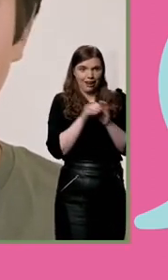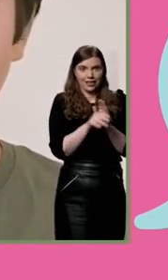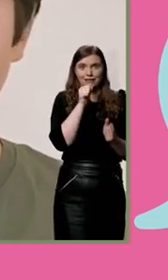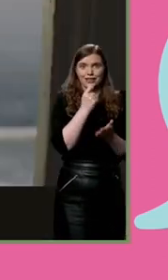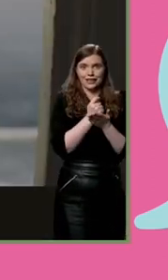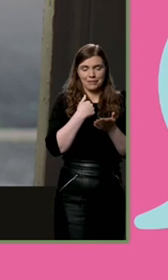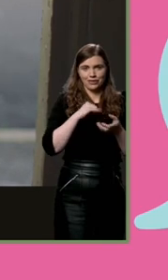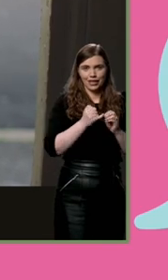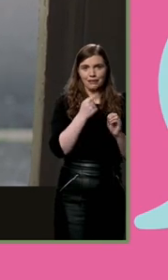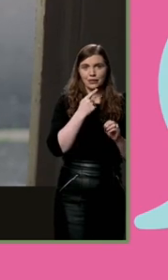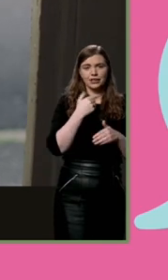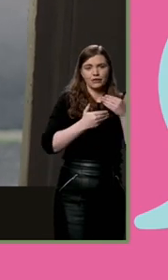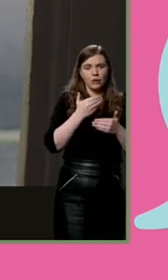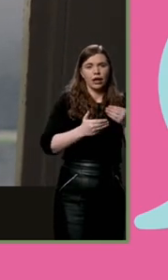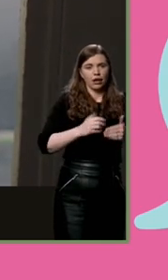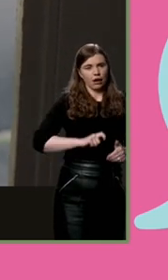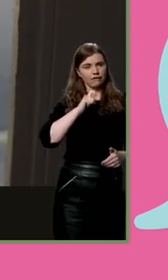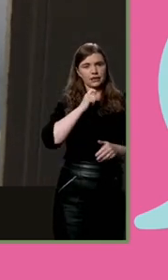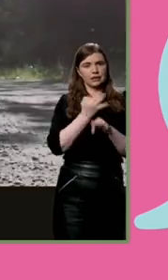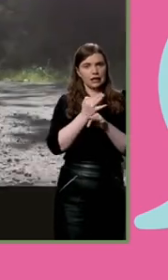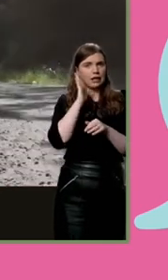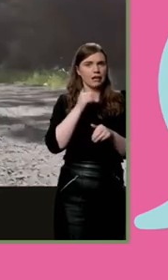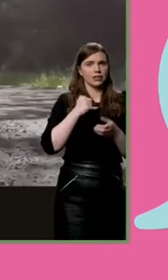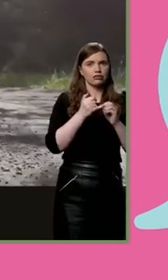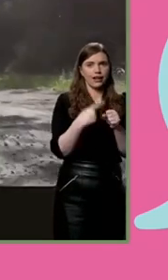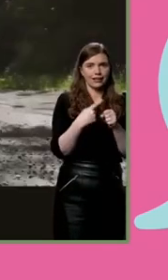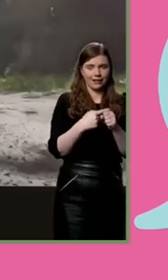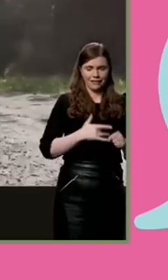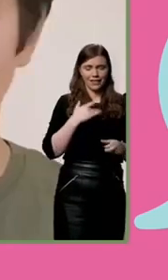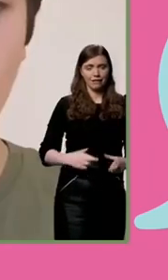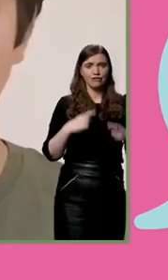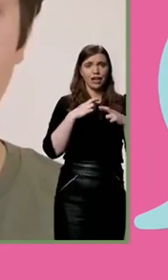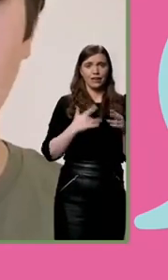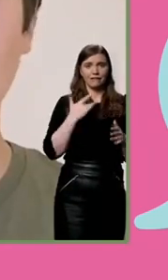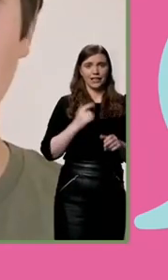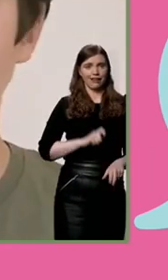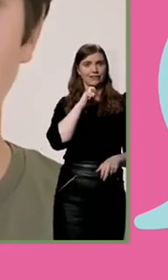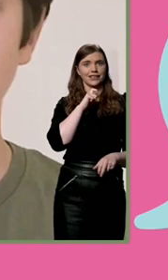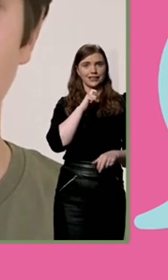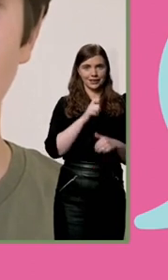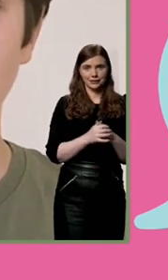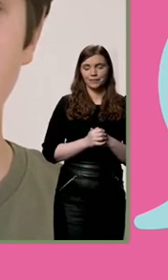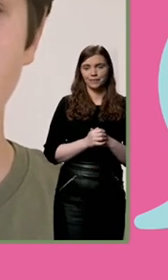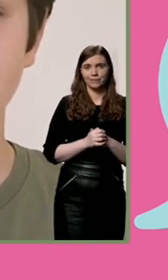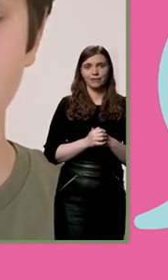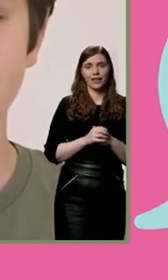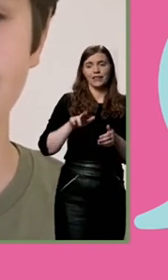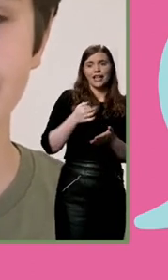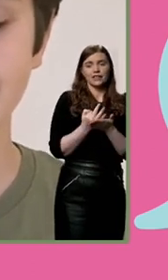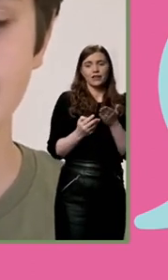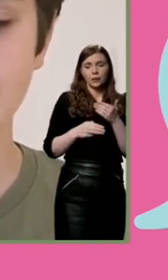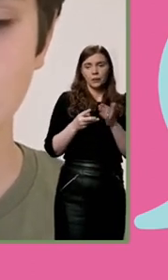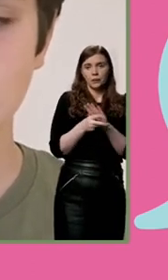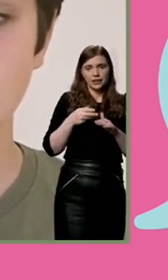attempt. After a while, I grew more confident, and Dad let me go again. I felt proud and confident with myself.